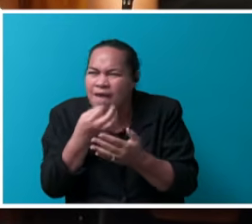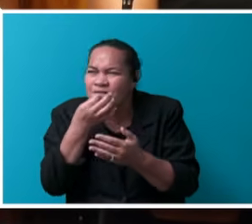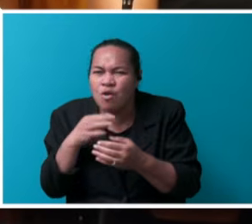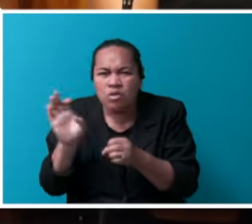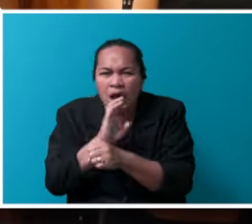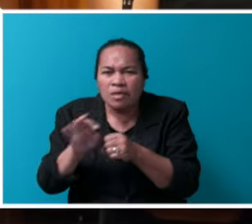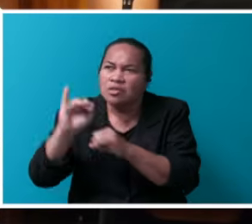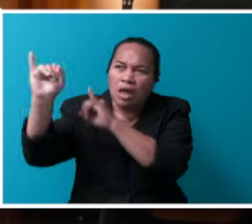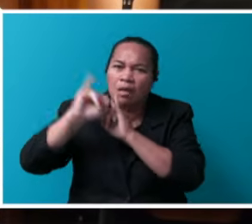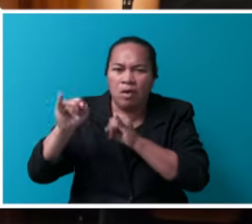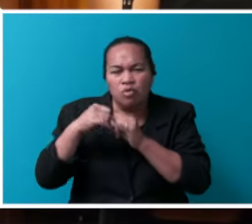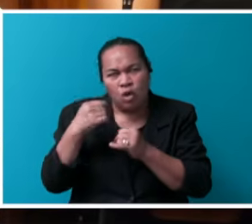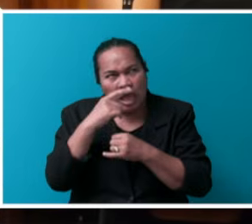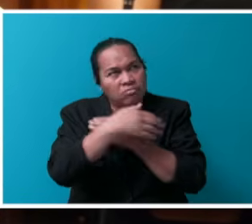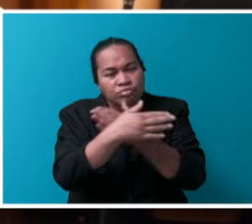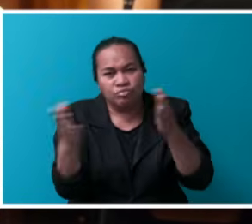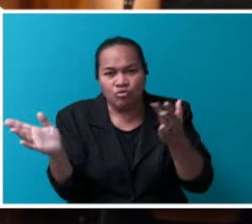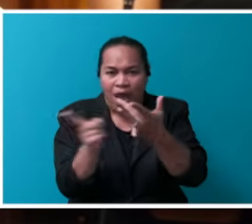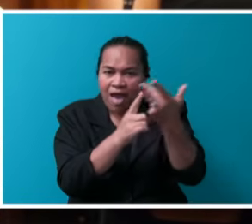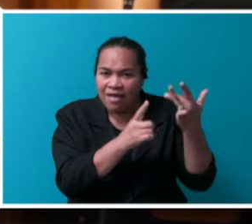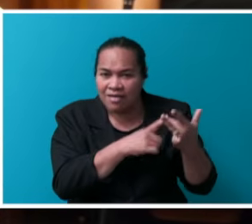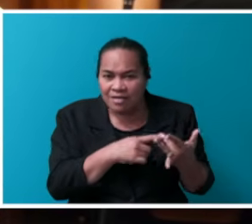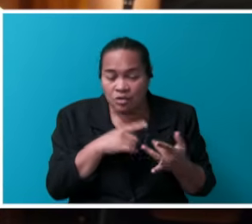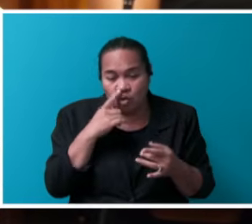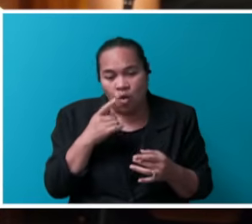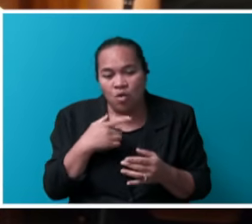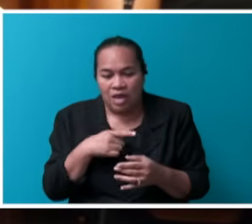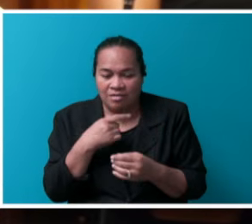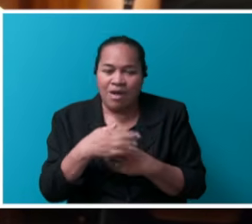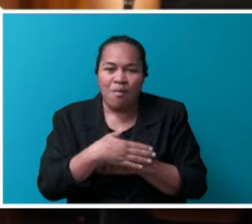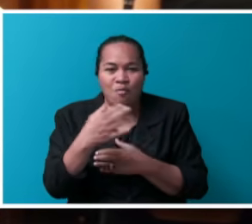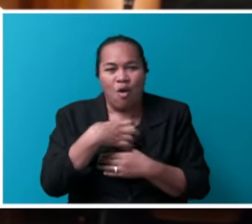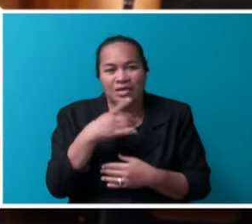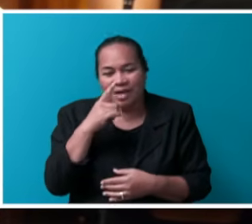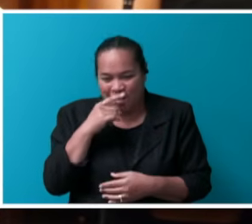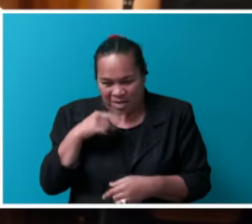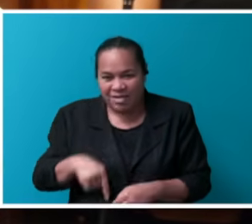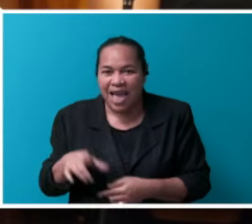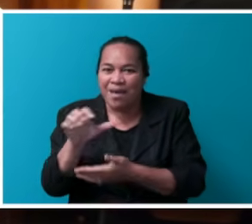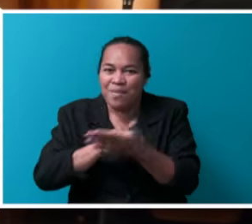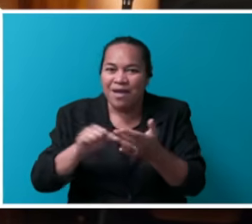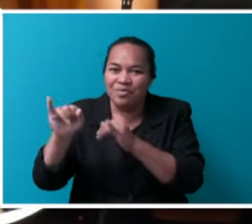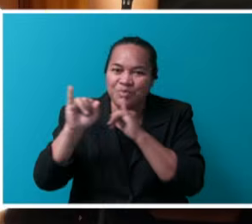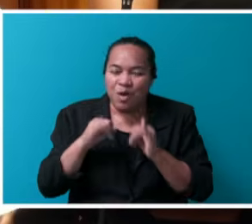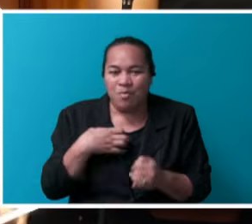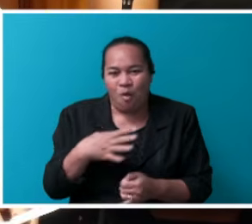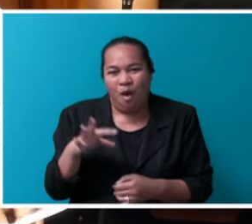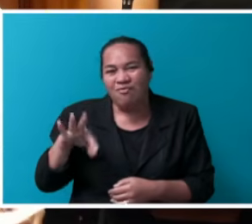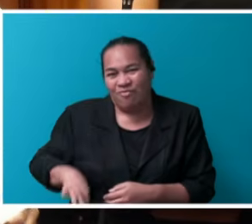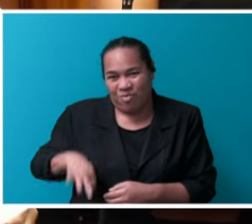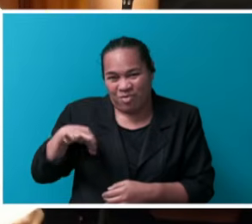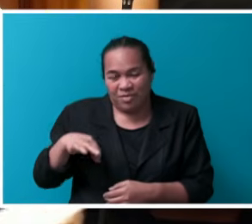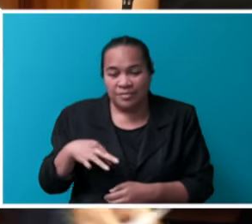consumers alike to benefit from greater affordability and variety. These reforms are a critical part of our